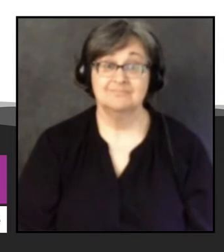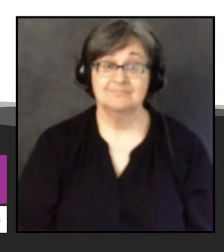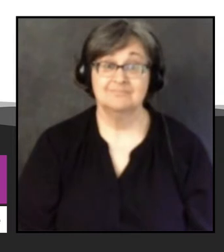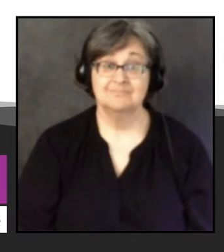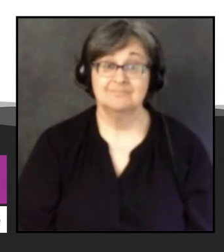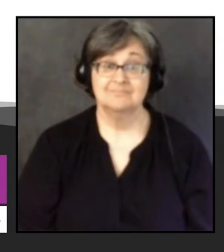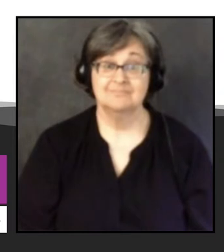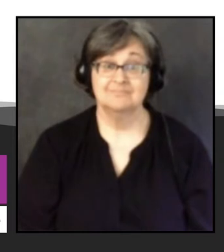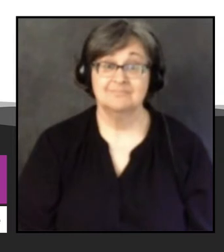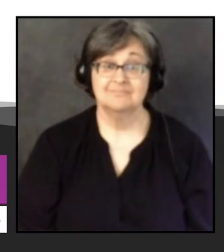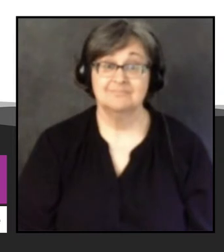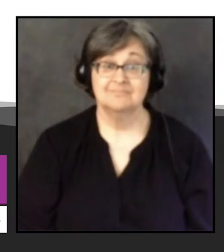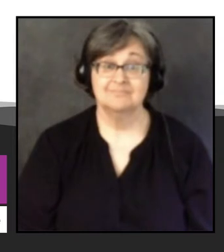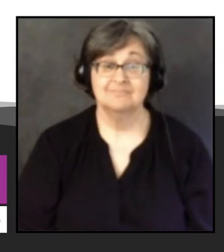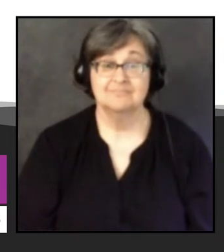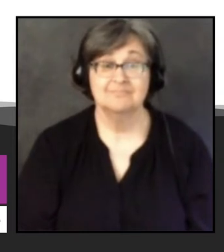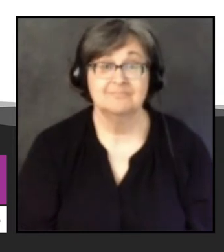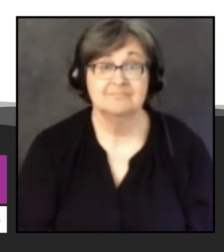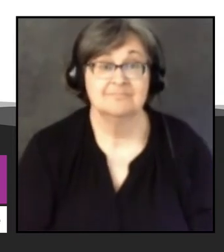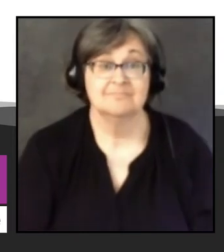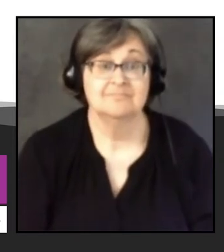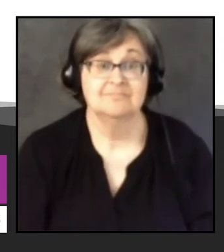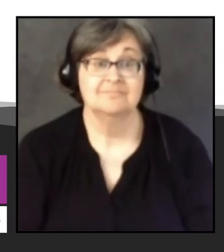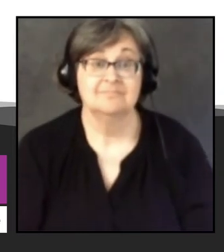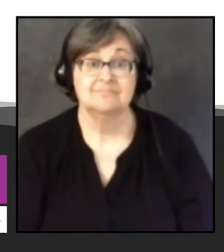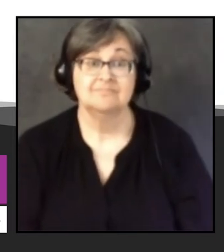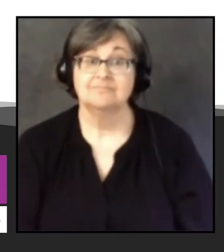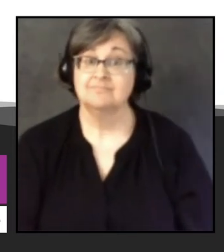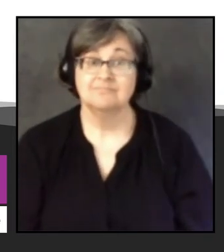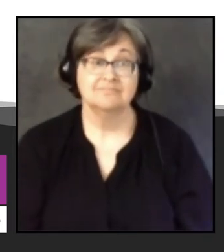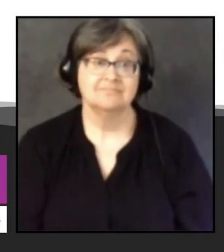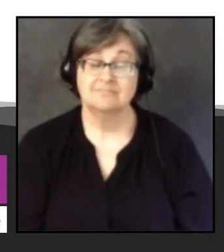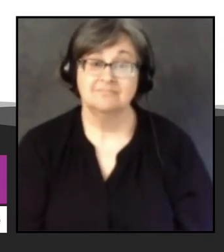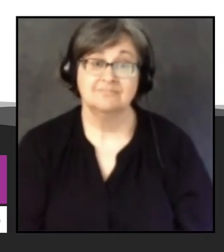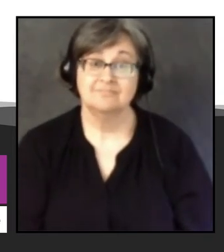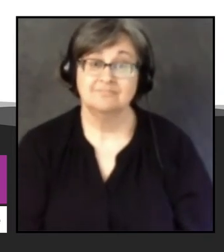All right. So my name is Kyra Assibey Bonsu.